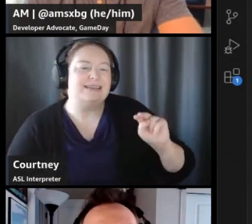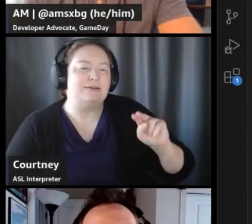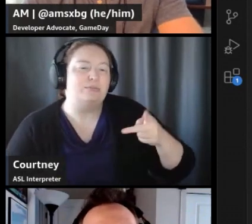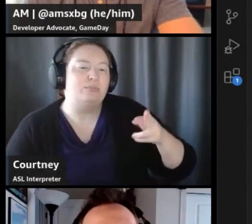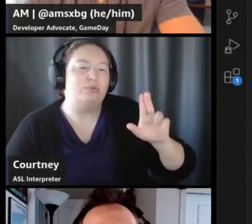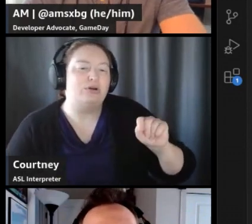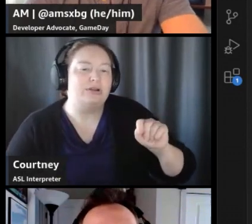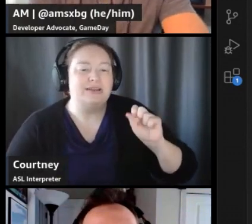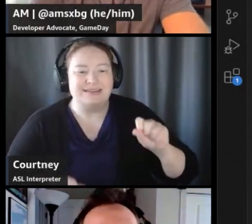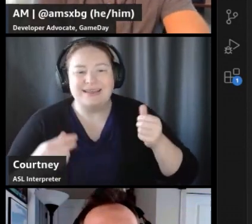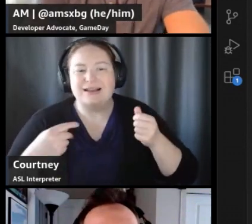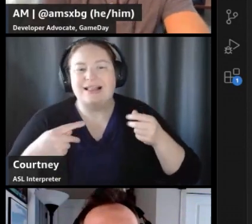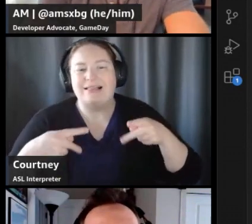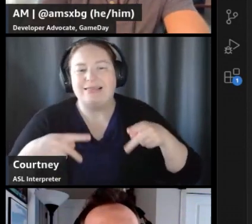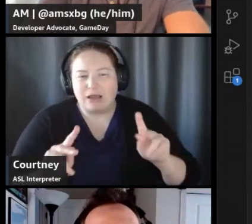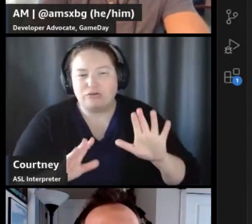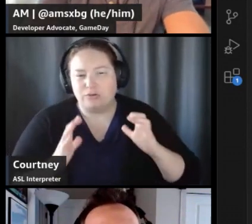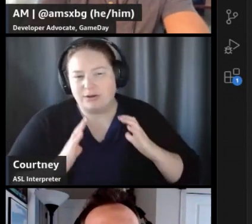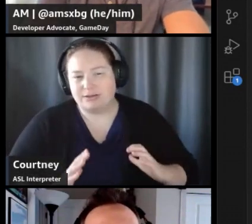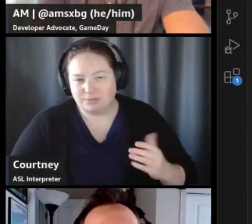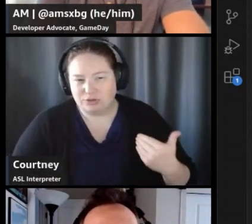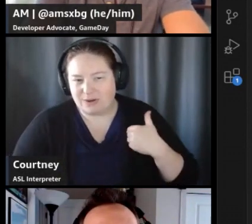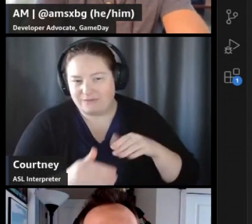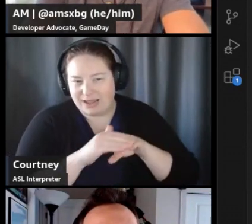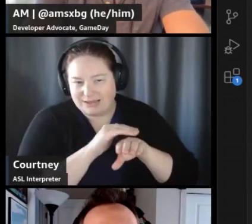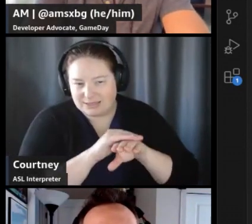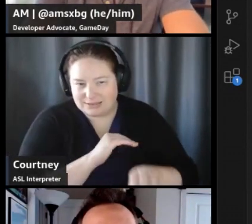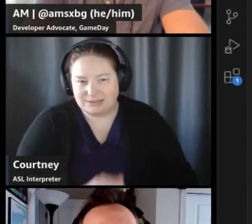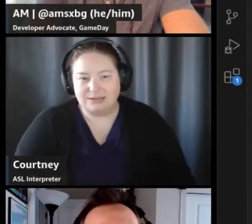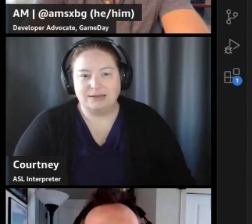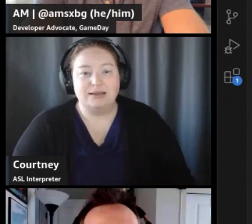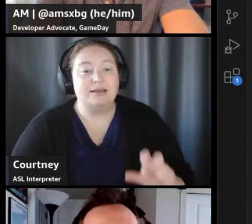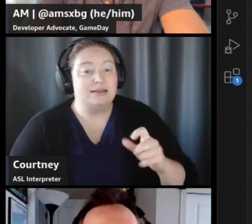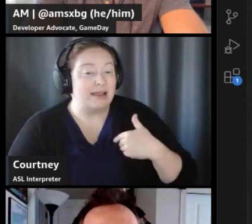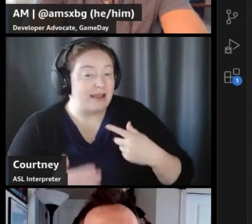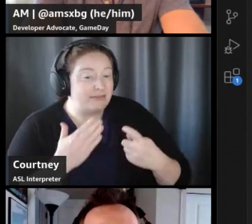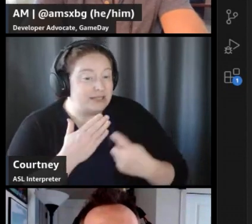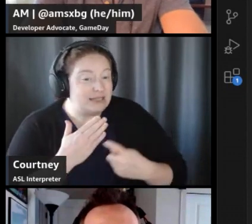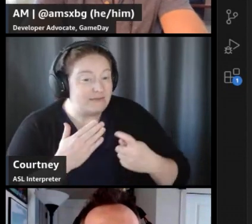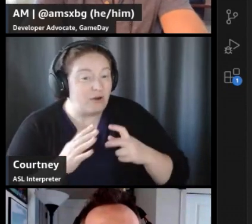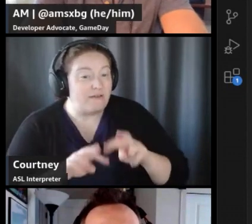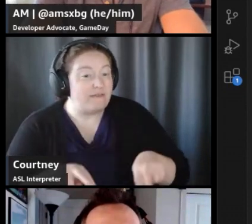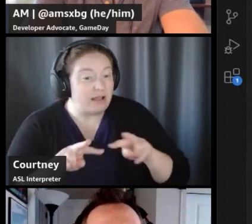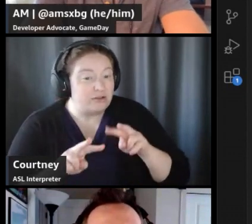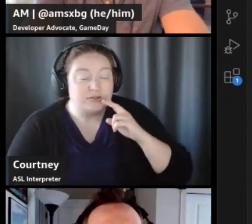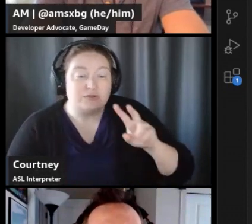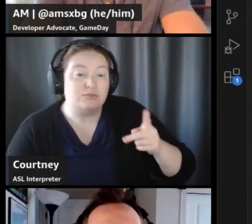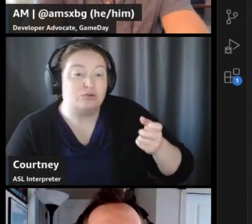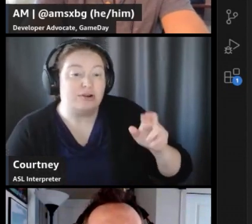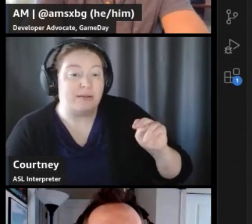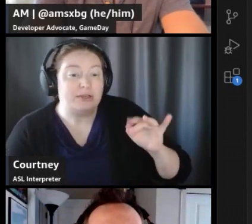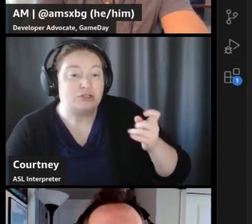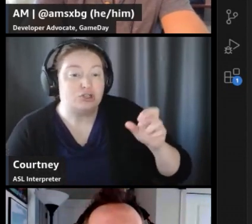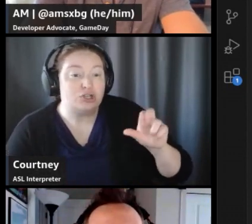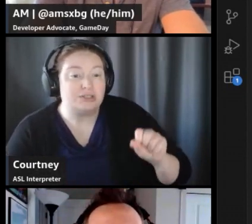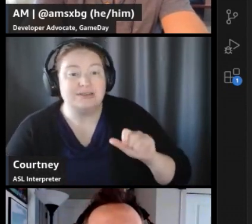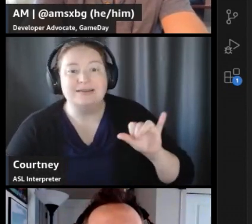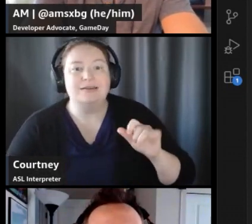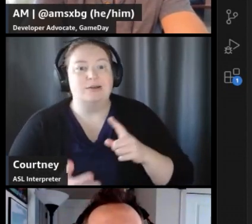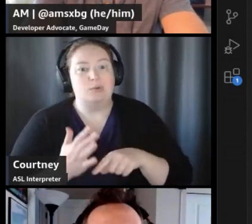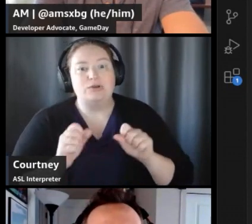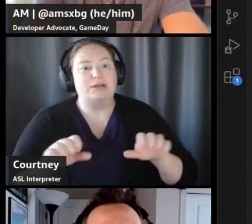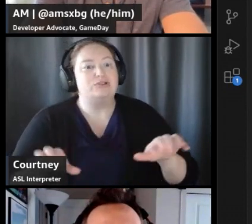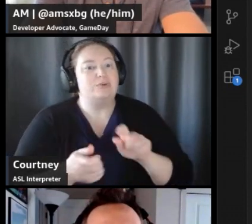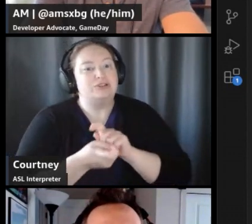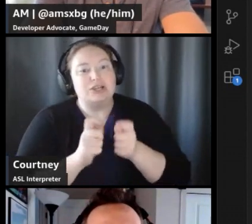your customers to have. And you can like have like default values for parameters. These are values that you can change while creating or updating your stack